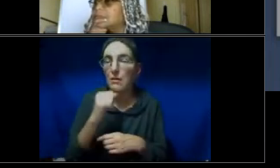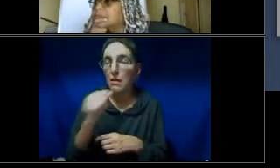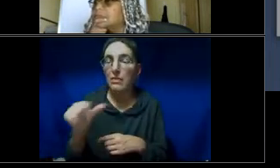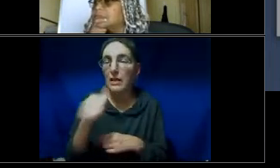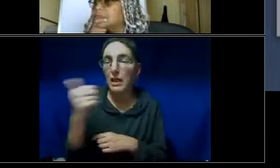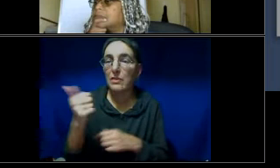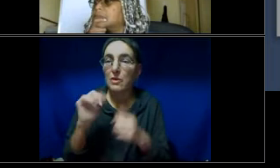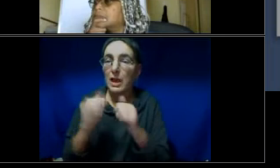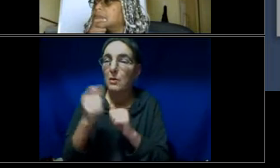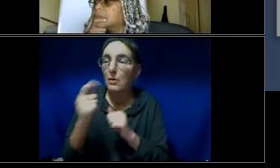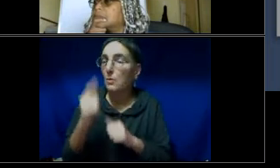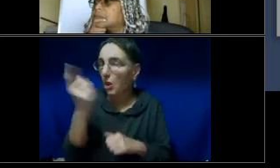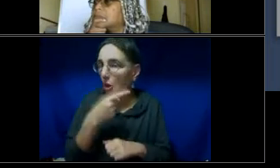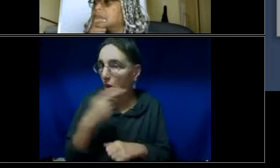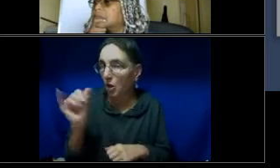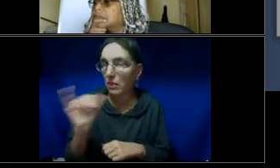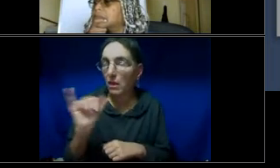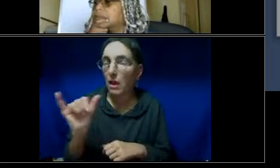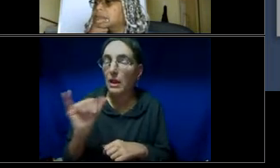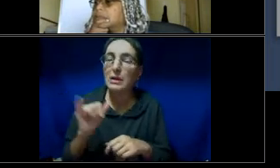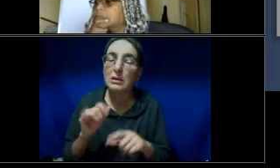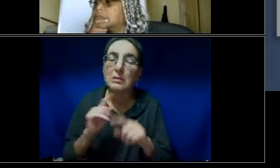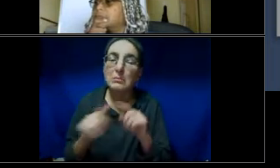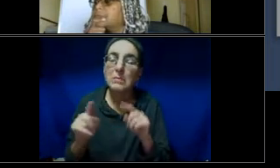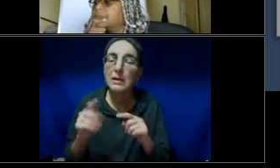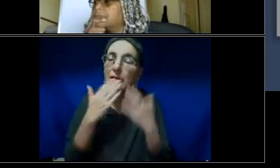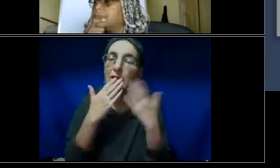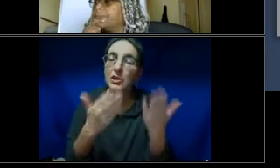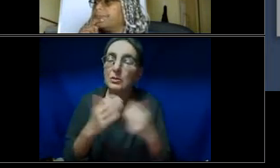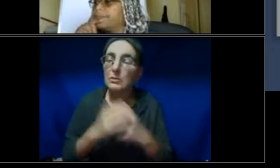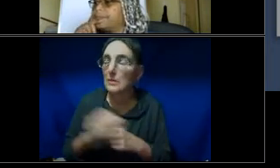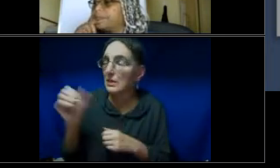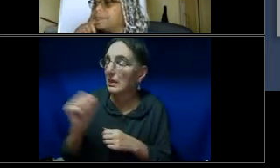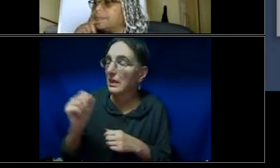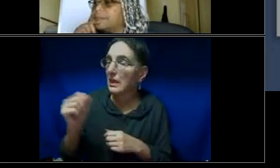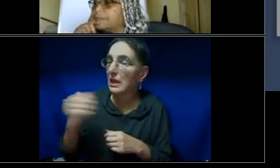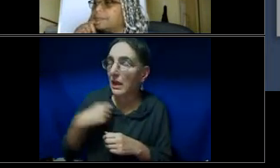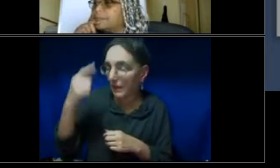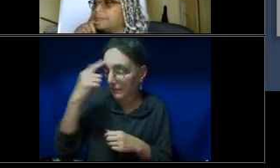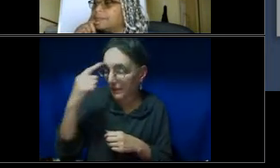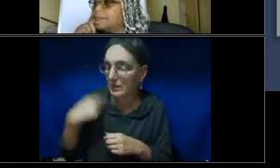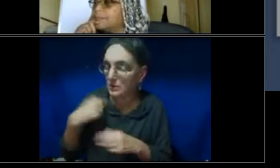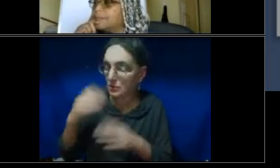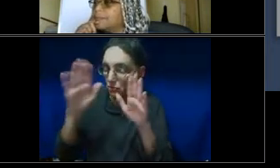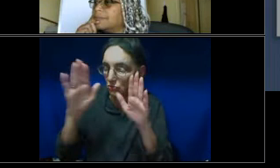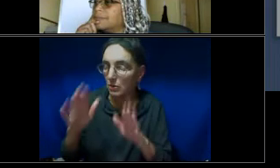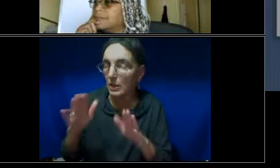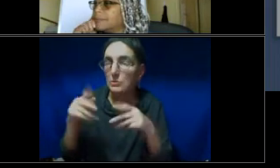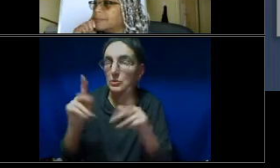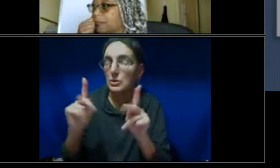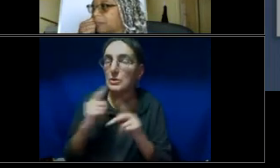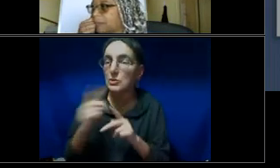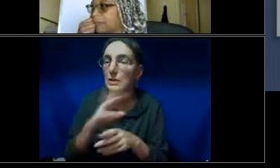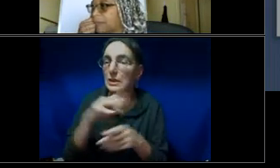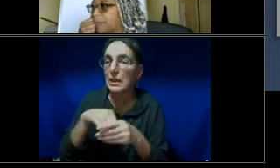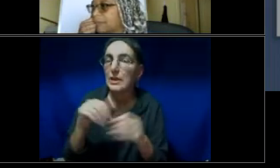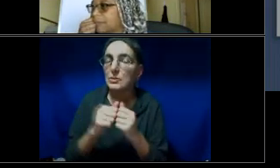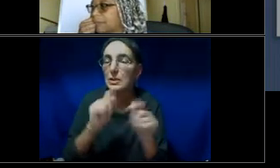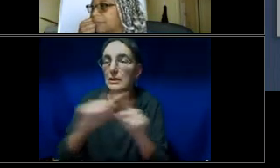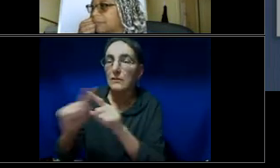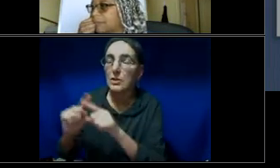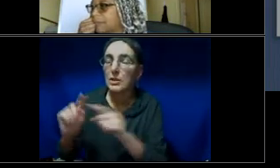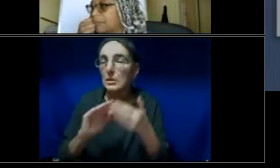would look like. But that makes sense. Thank you. Yeah, and I think it's a great opportunity to engage with different communities. Like if